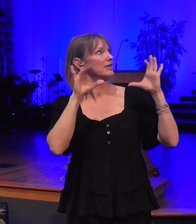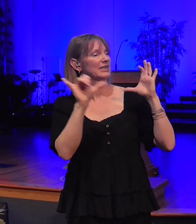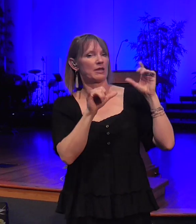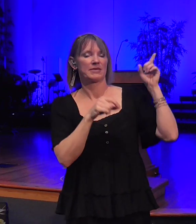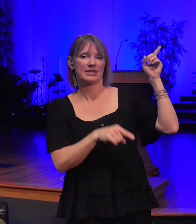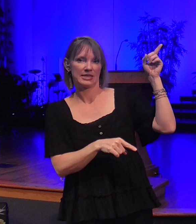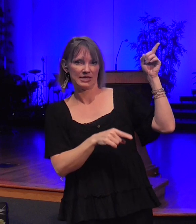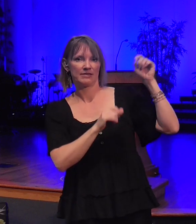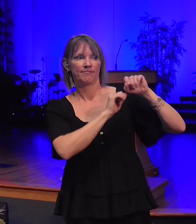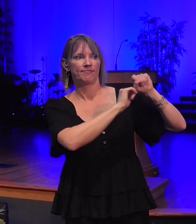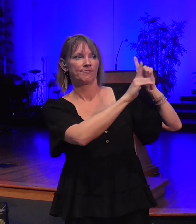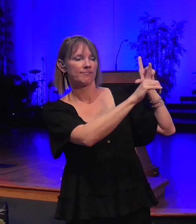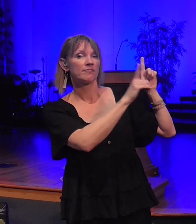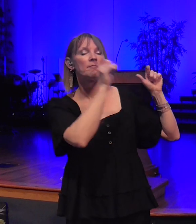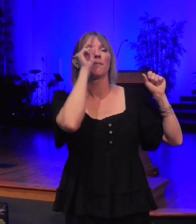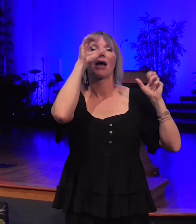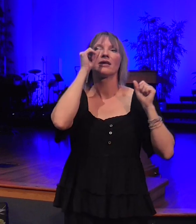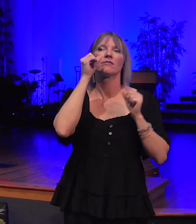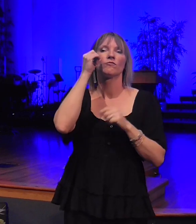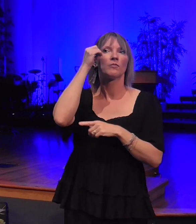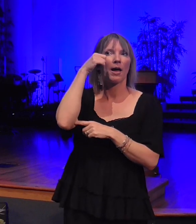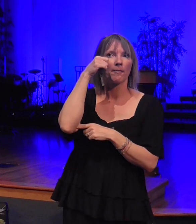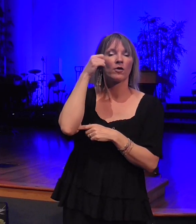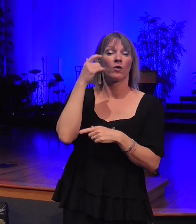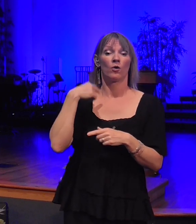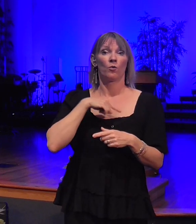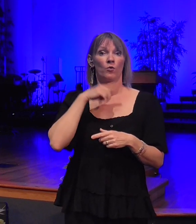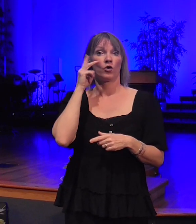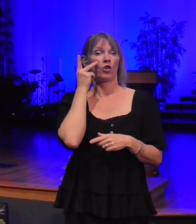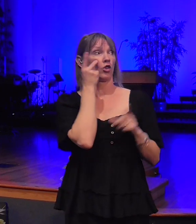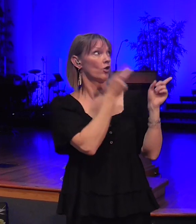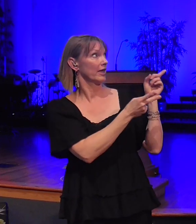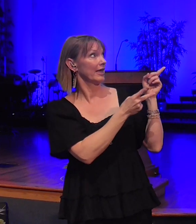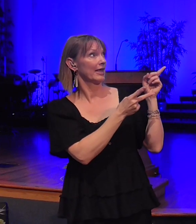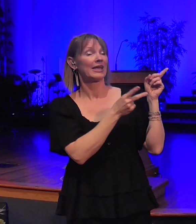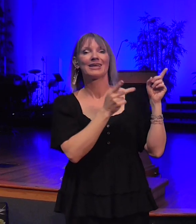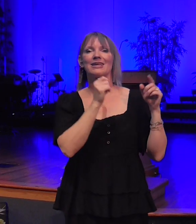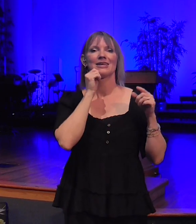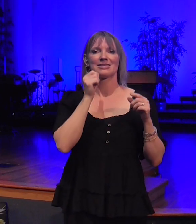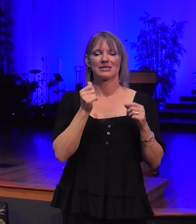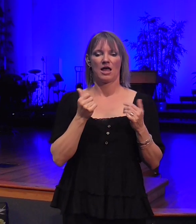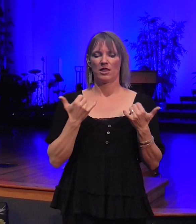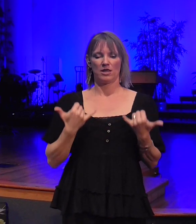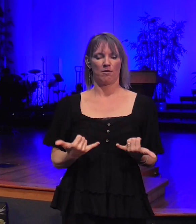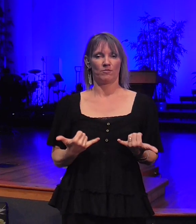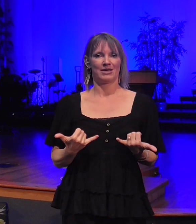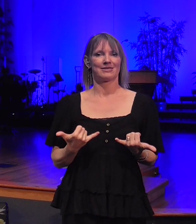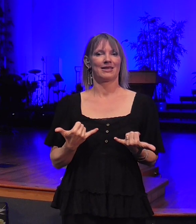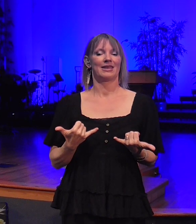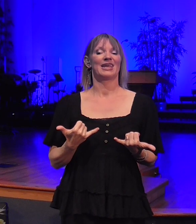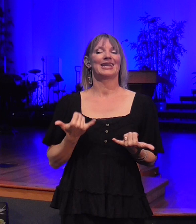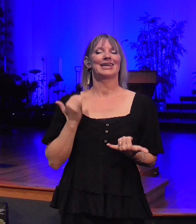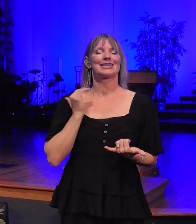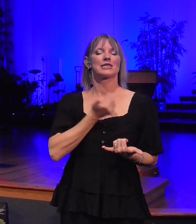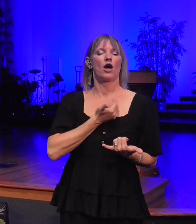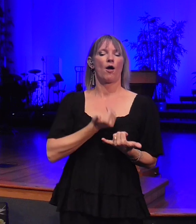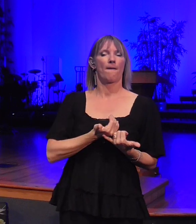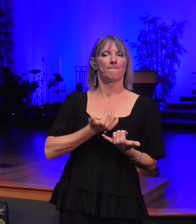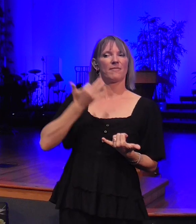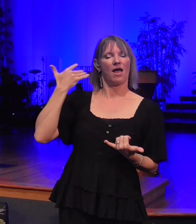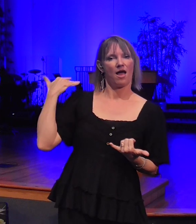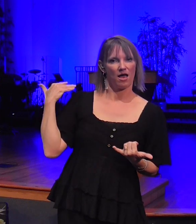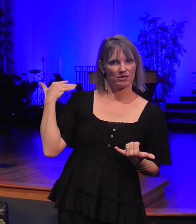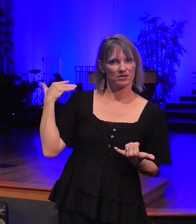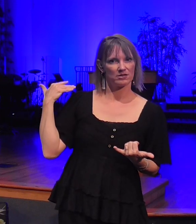to remember that what we're looking at is not the present, but our past, our far and distant